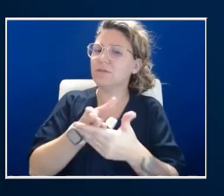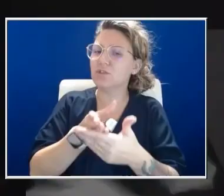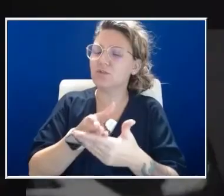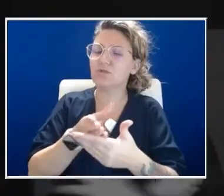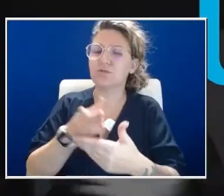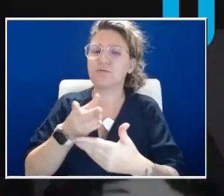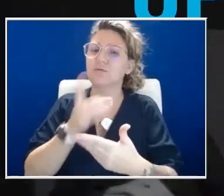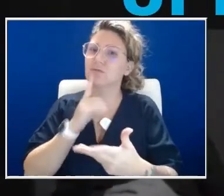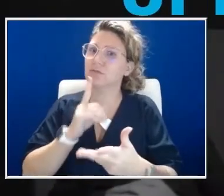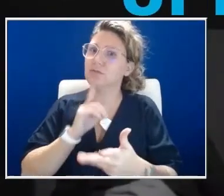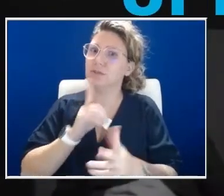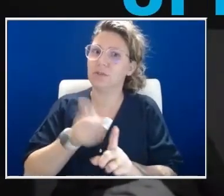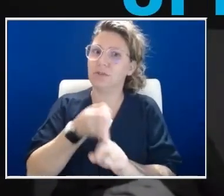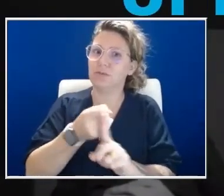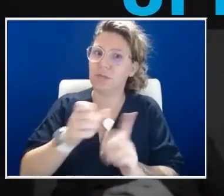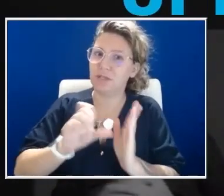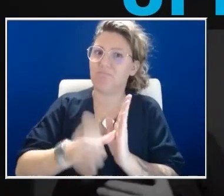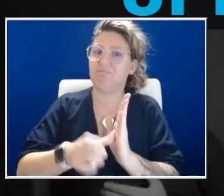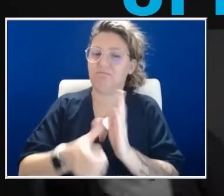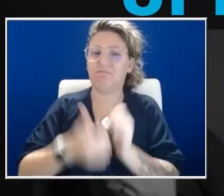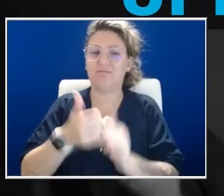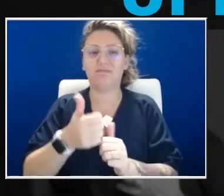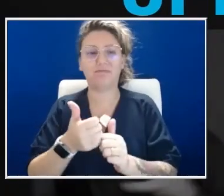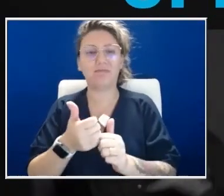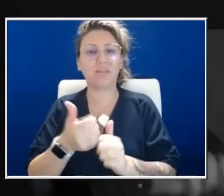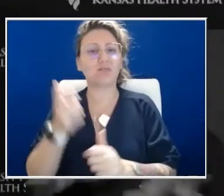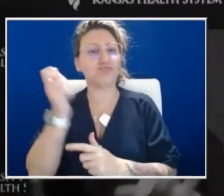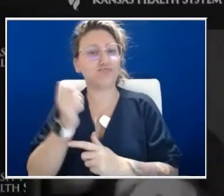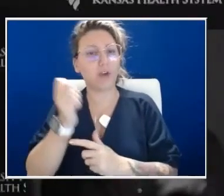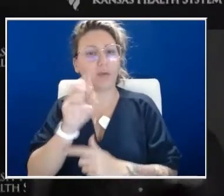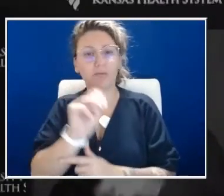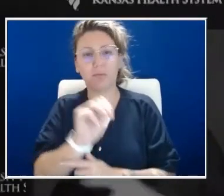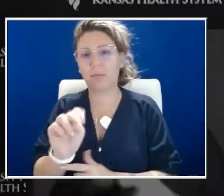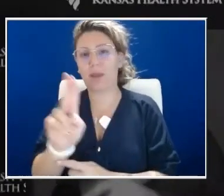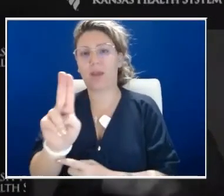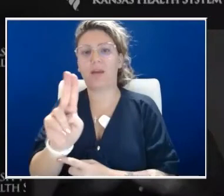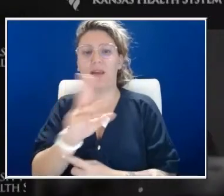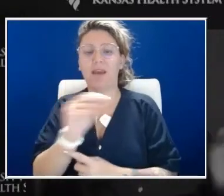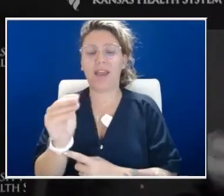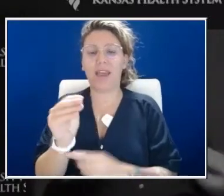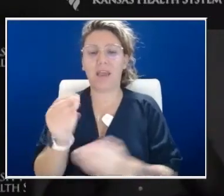8. Subscribe to our Morning Medical Update and Open